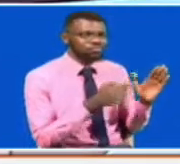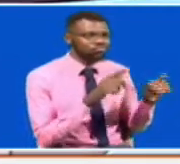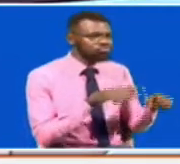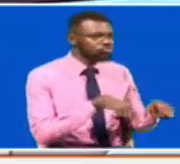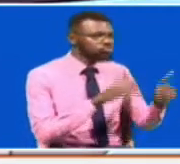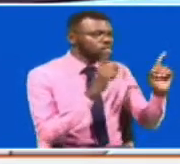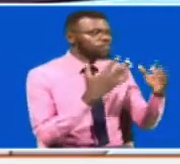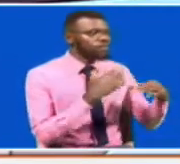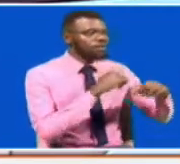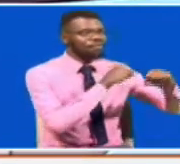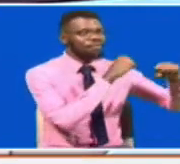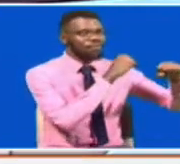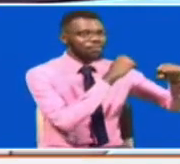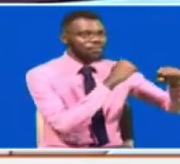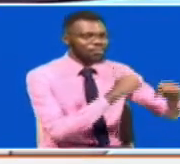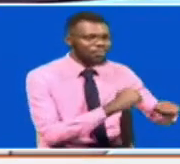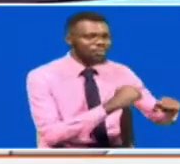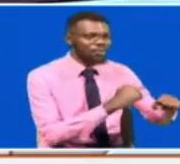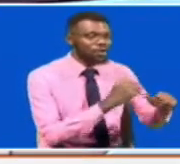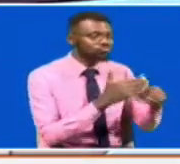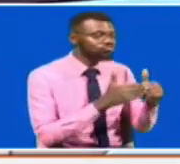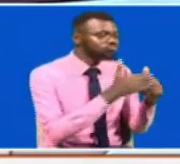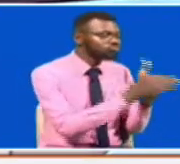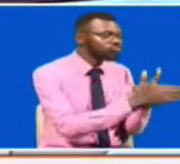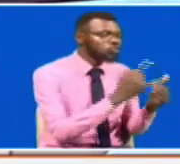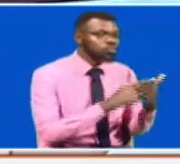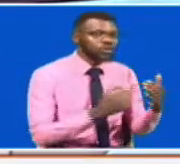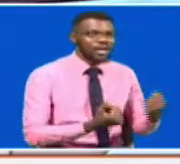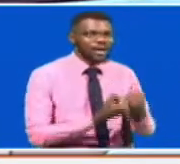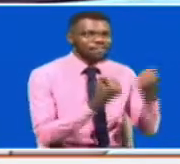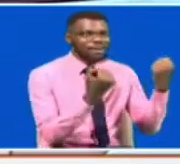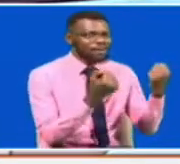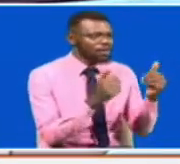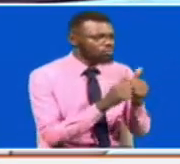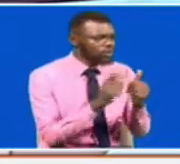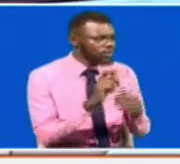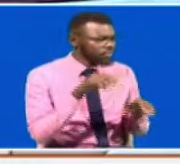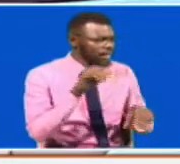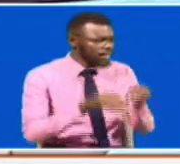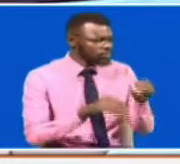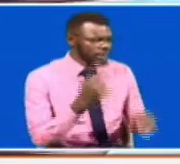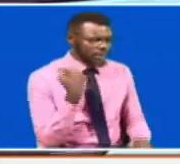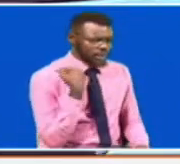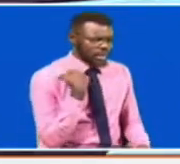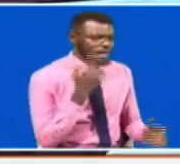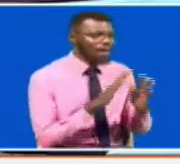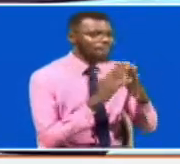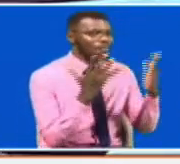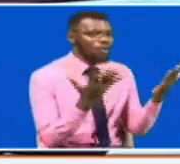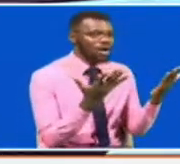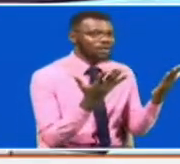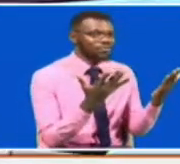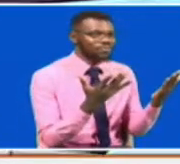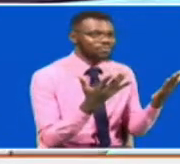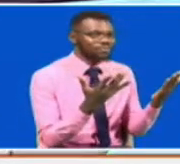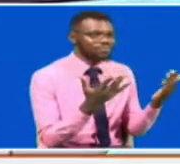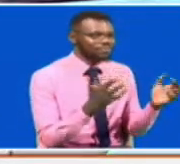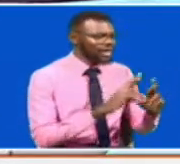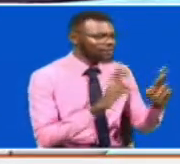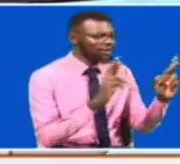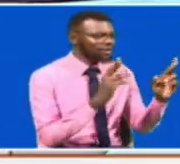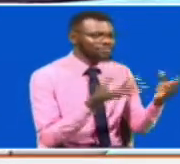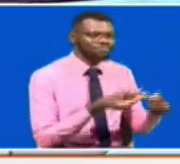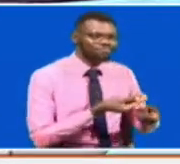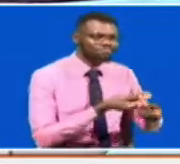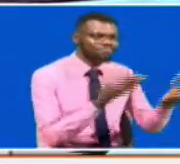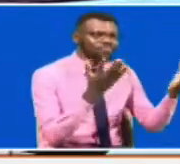sort of predicted where we'll end with this election. Mm-hmm. You released the book yesterday, so you would have not seen how